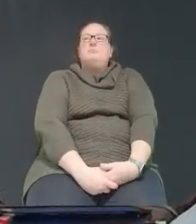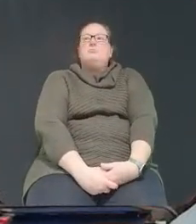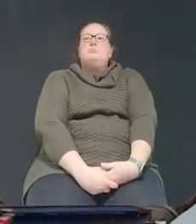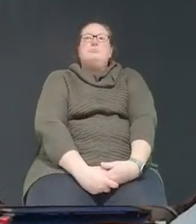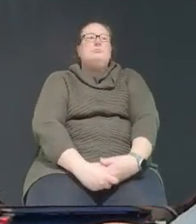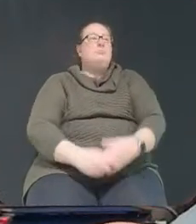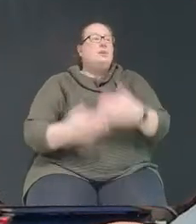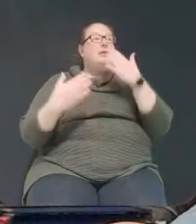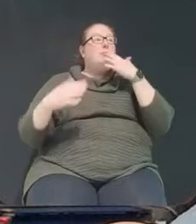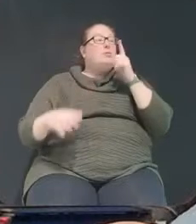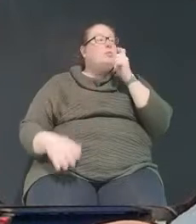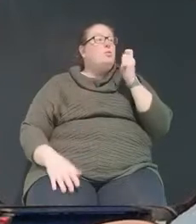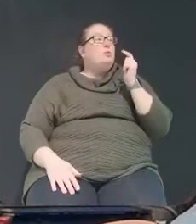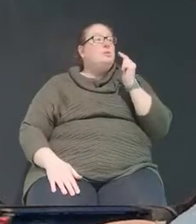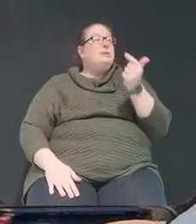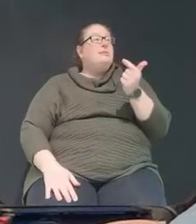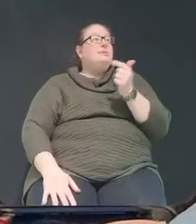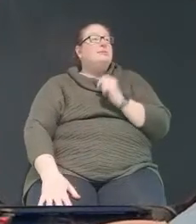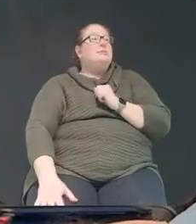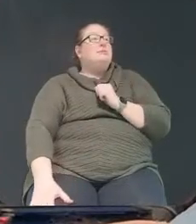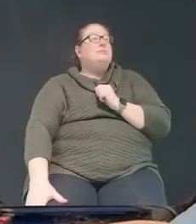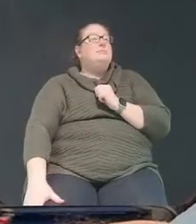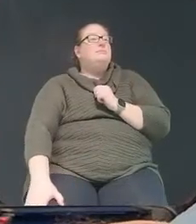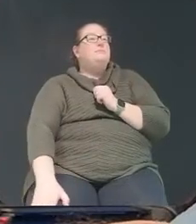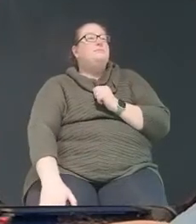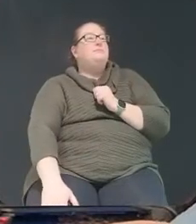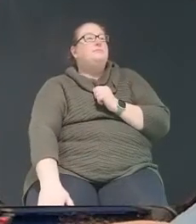Don't know who was next.